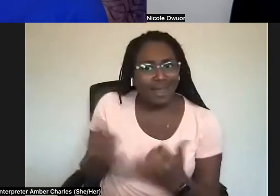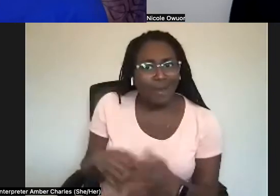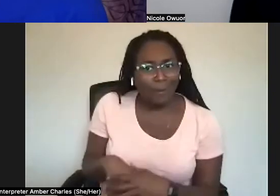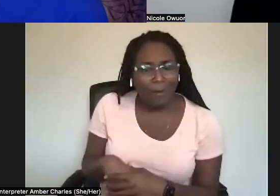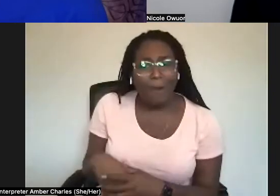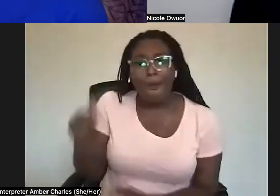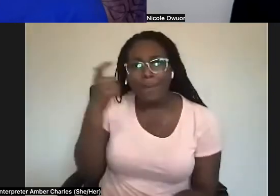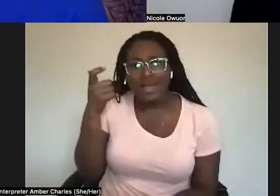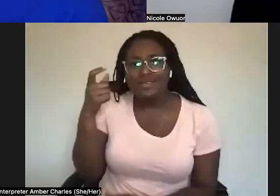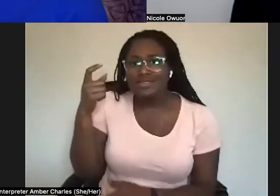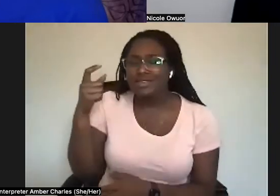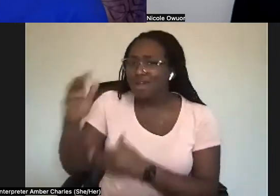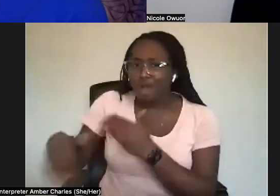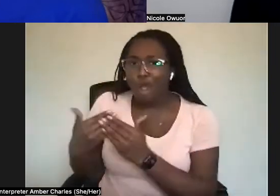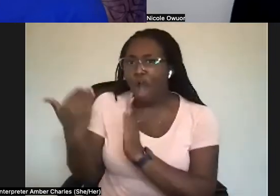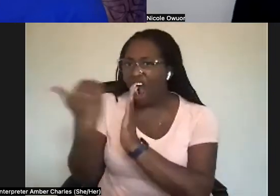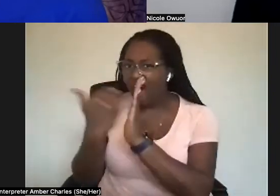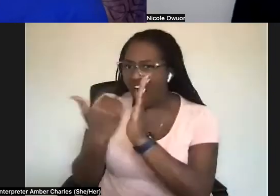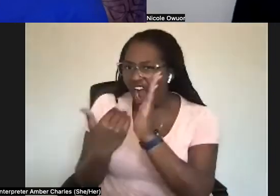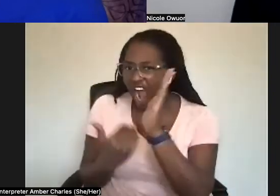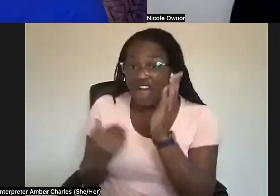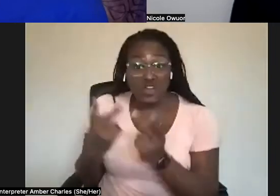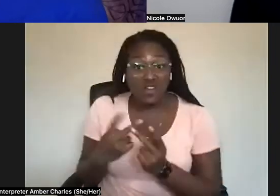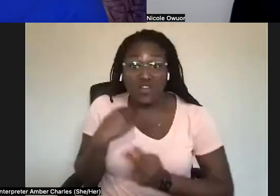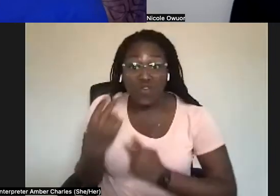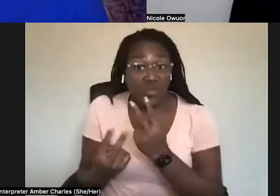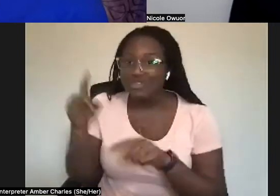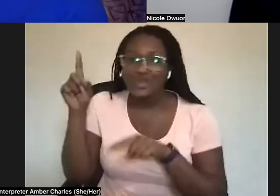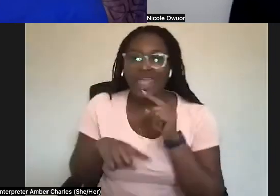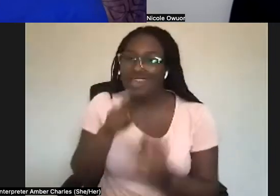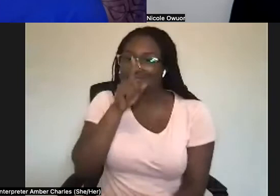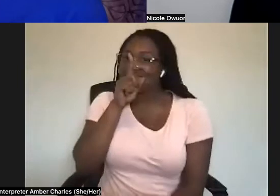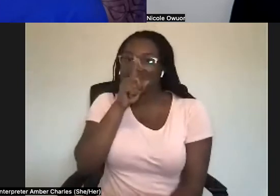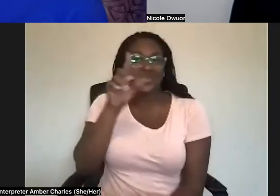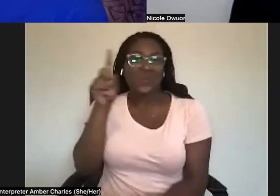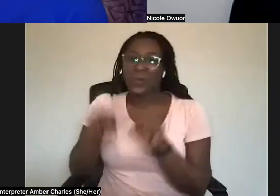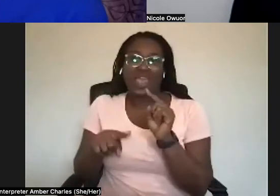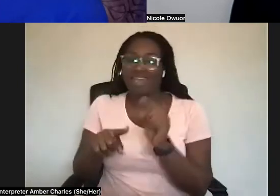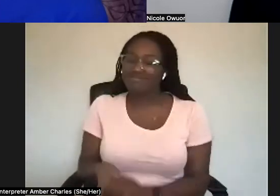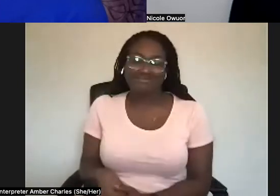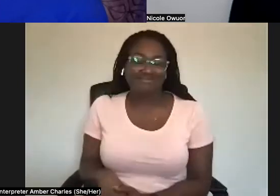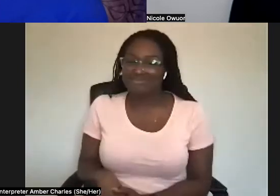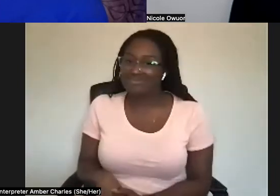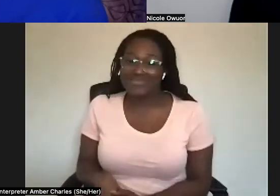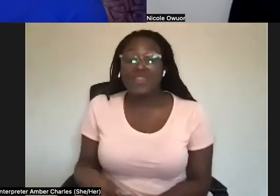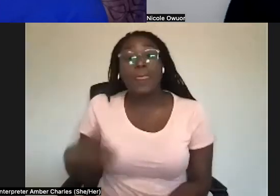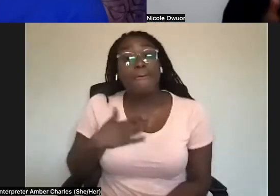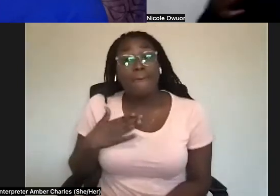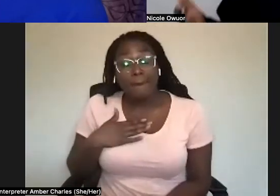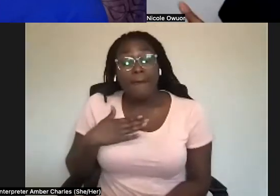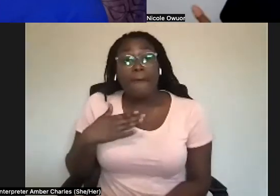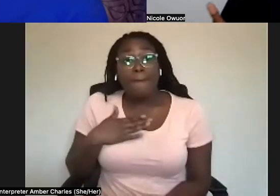at all these voices that you realize you can't silence. Mm. And even though my time at those